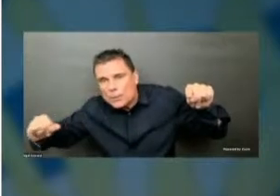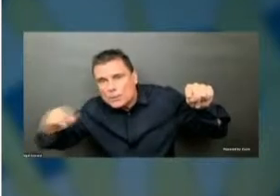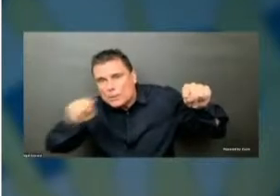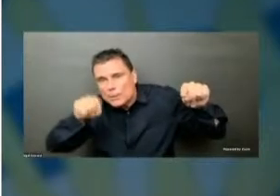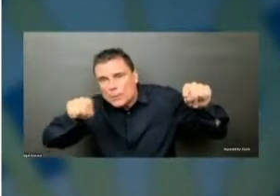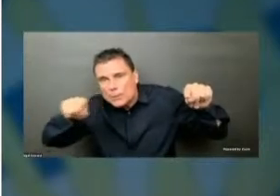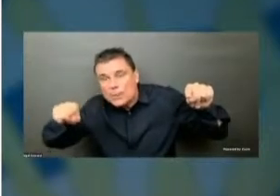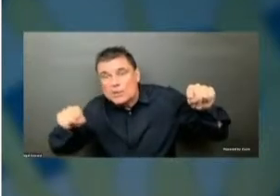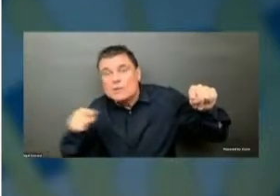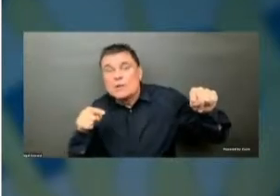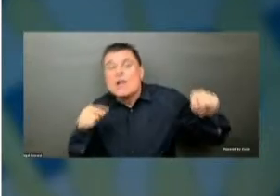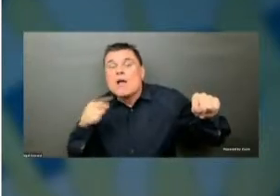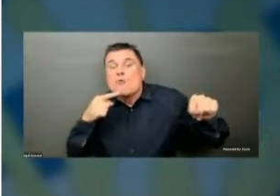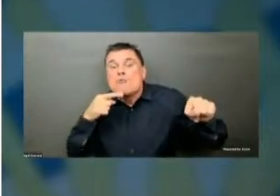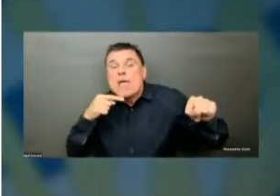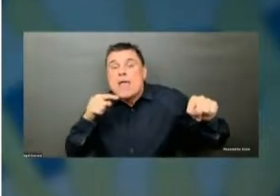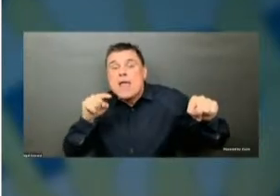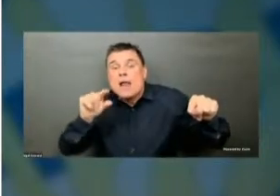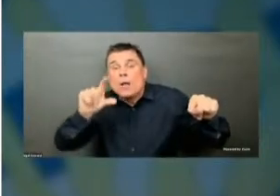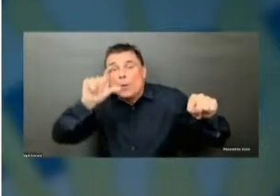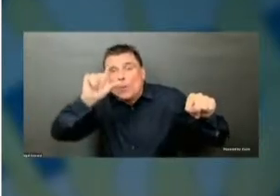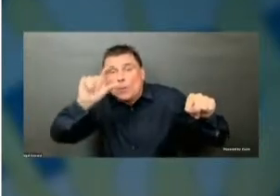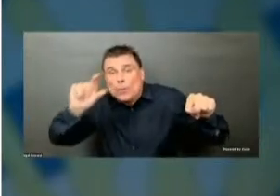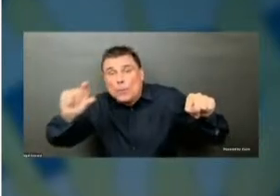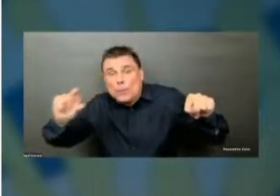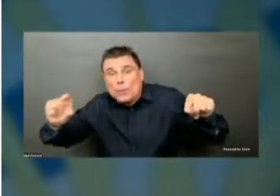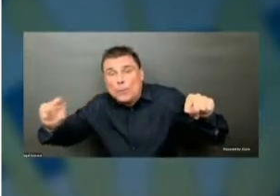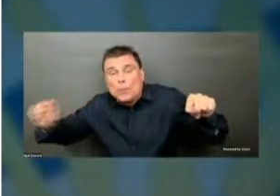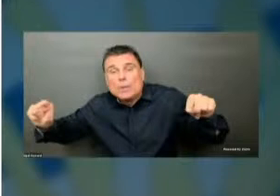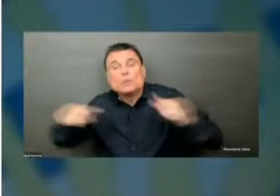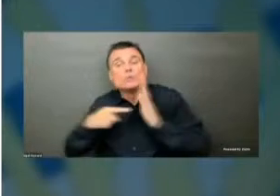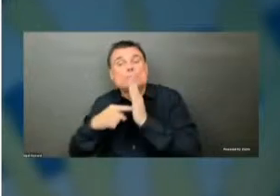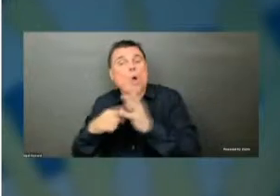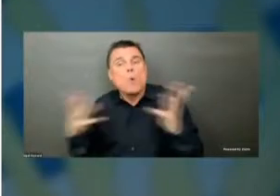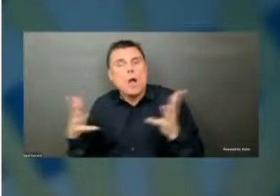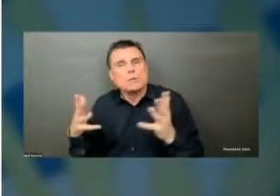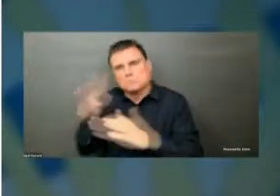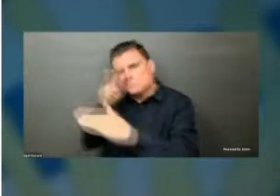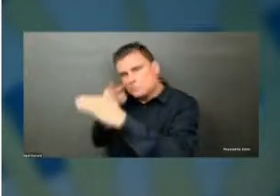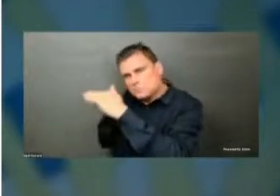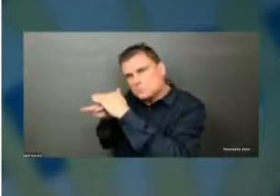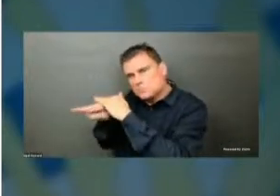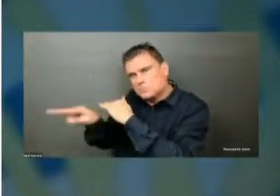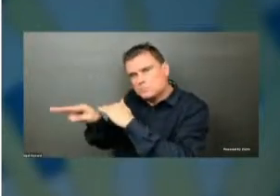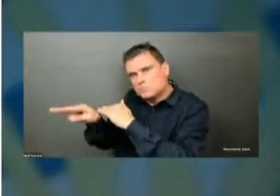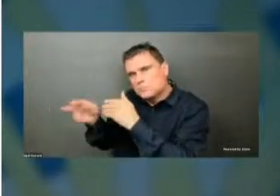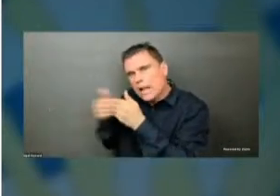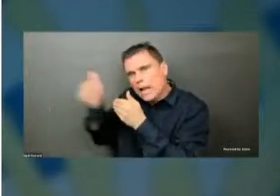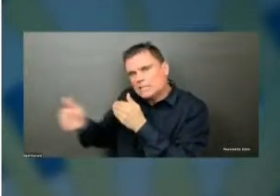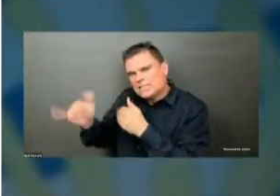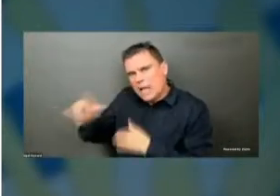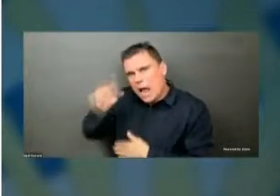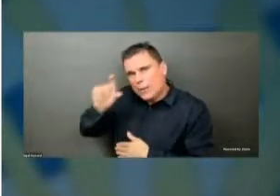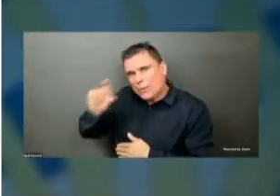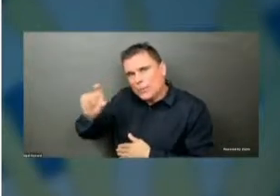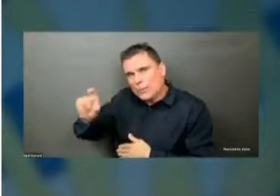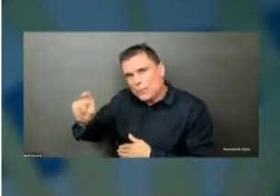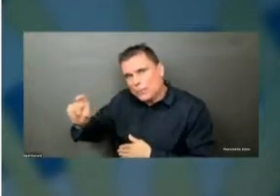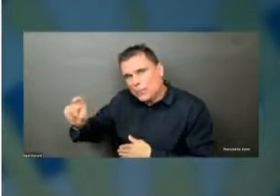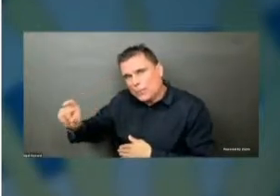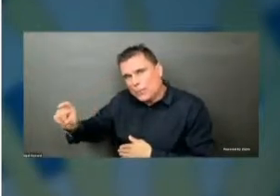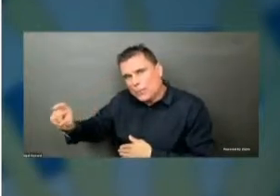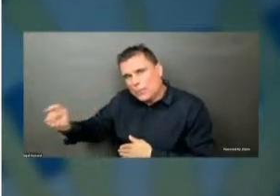and potential. And what we do know is that we are on a good trajectory, but it could change